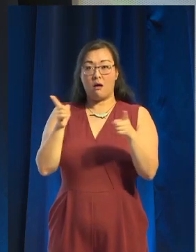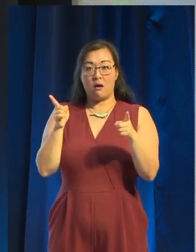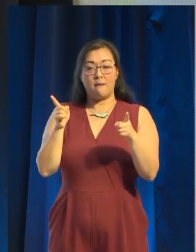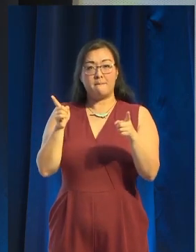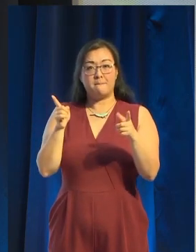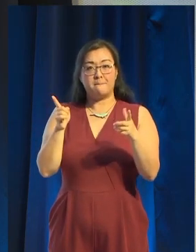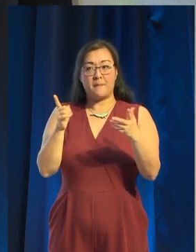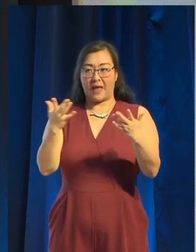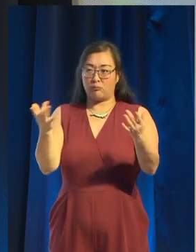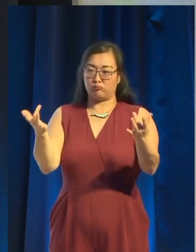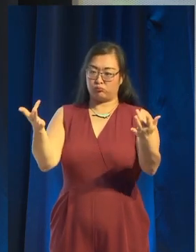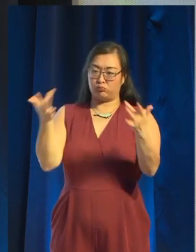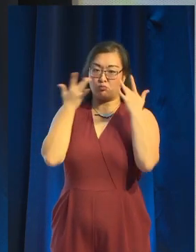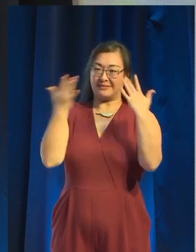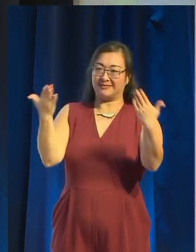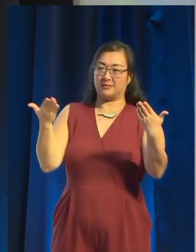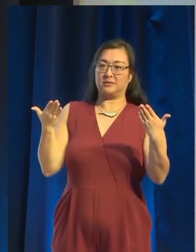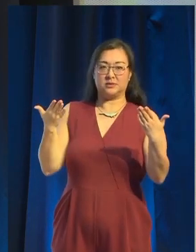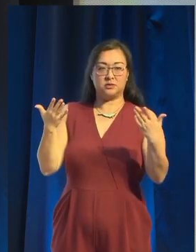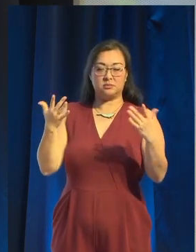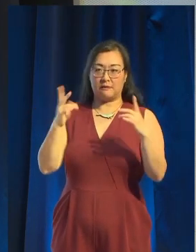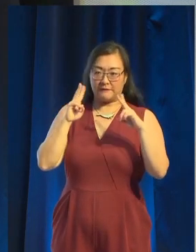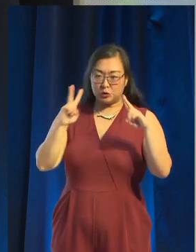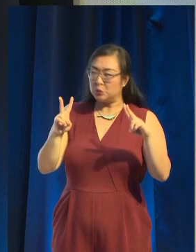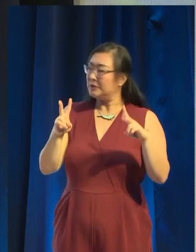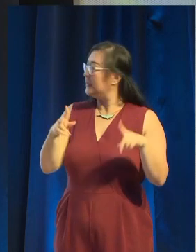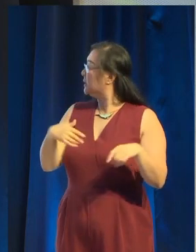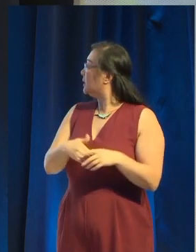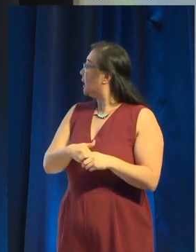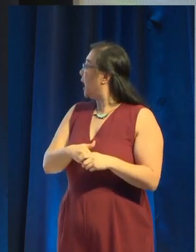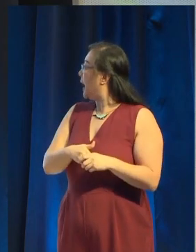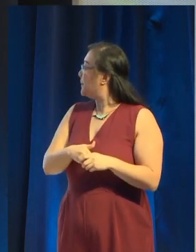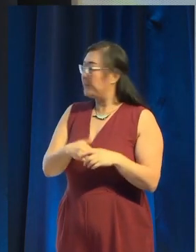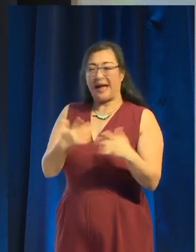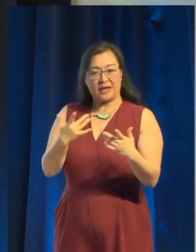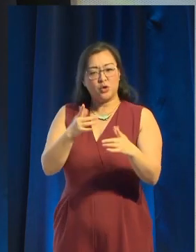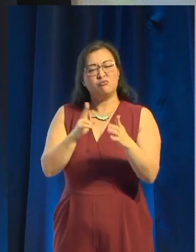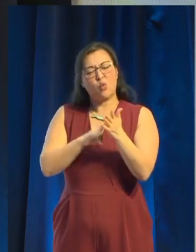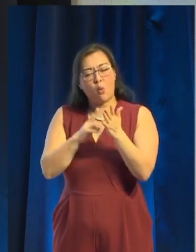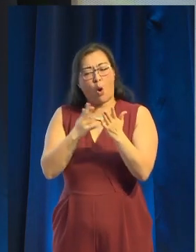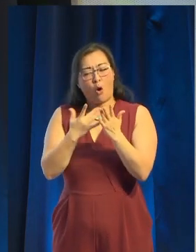visually on static backgrounds, and it's often using anime style.